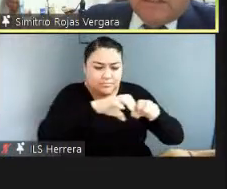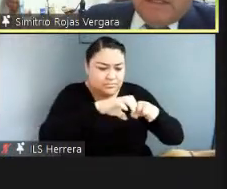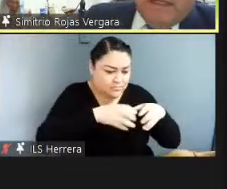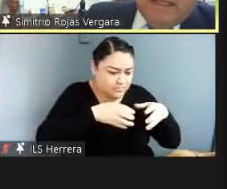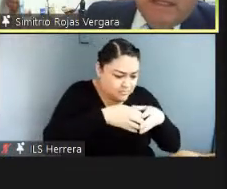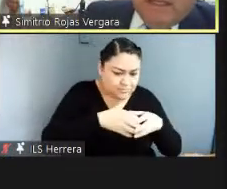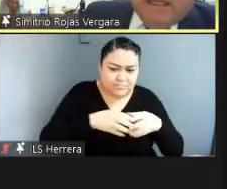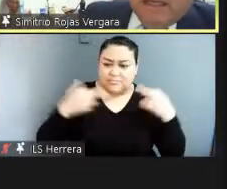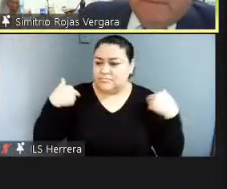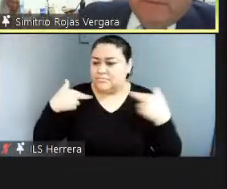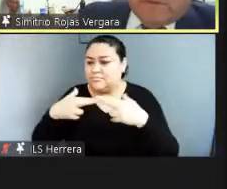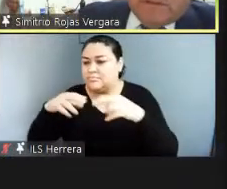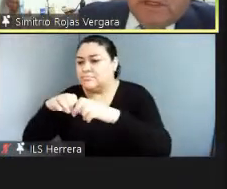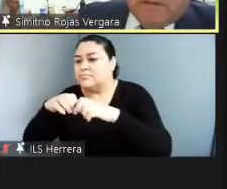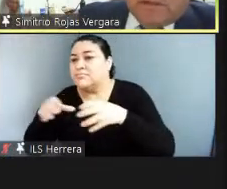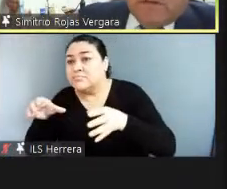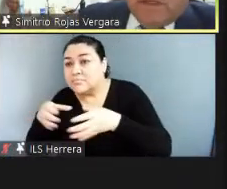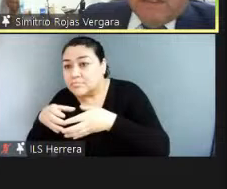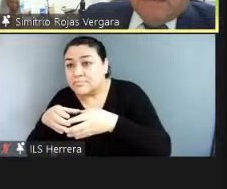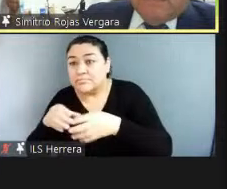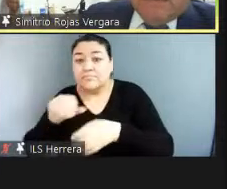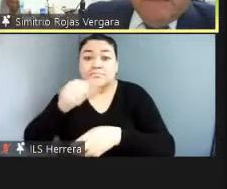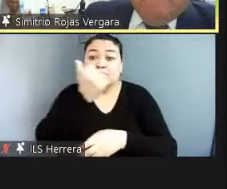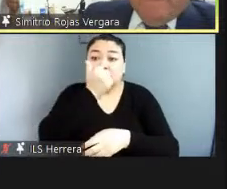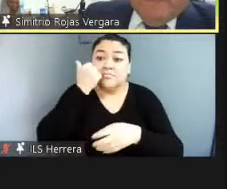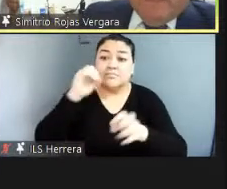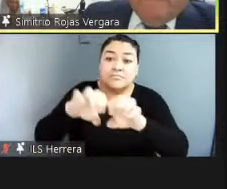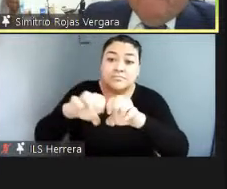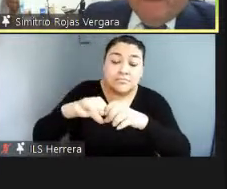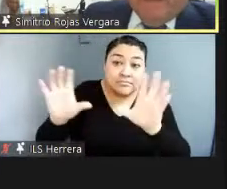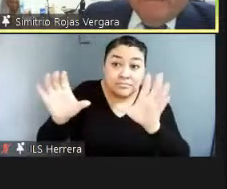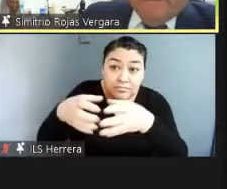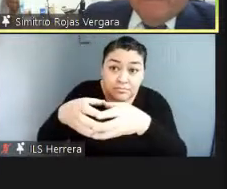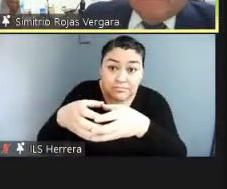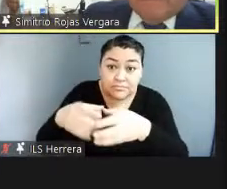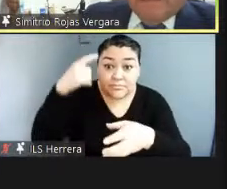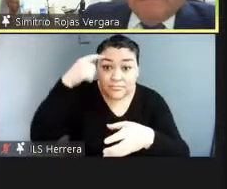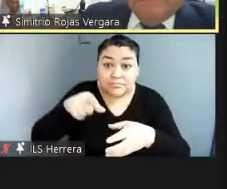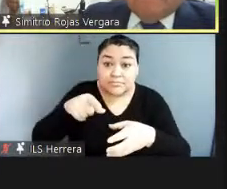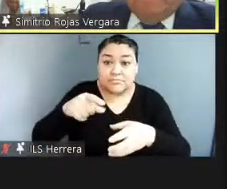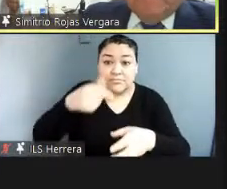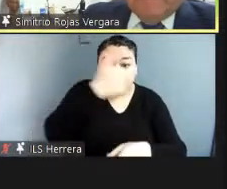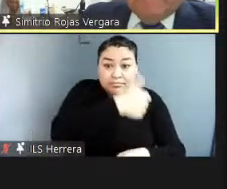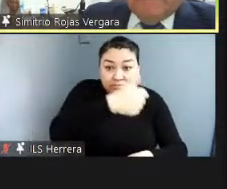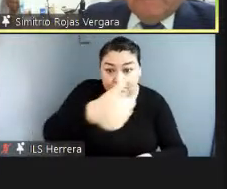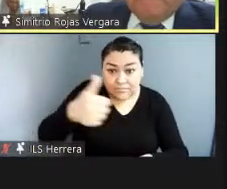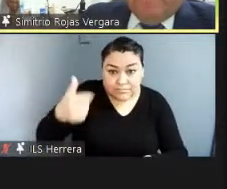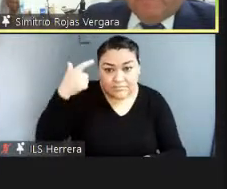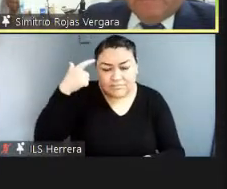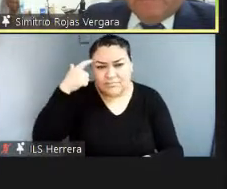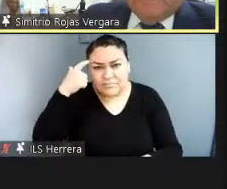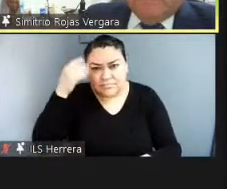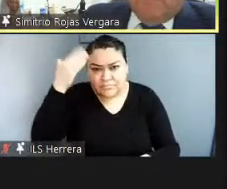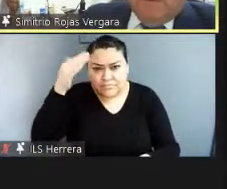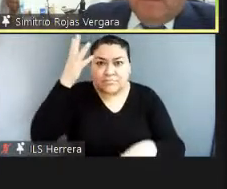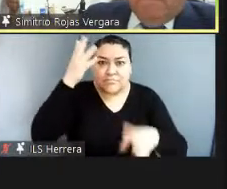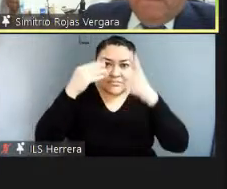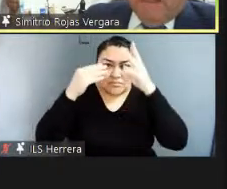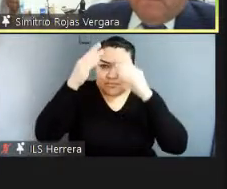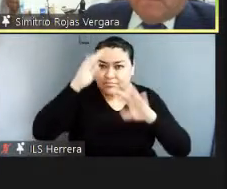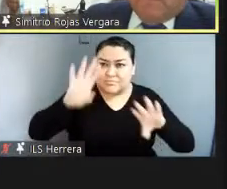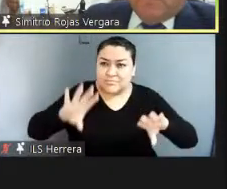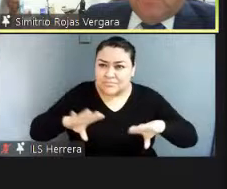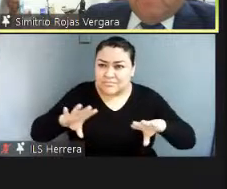have teamwork all over the university in the management area with the students.